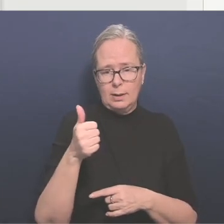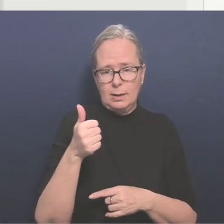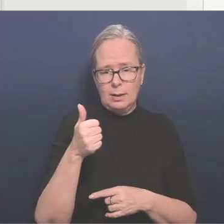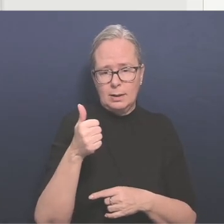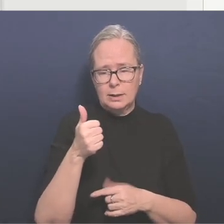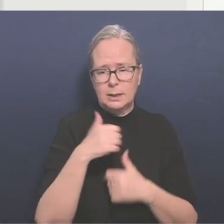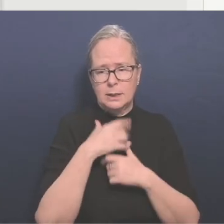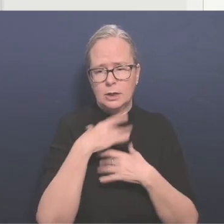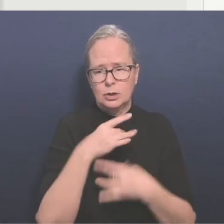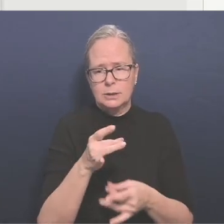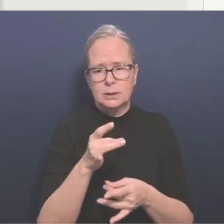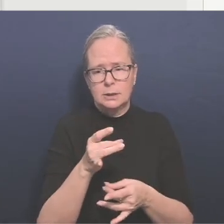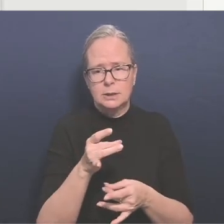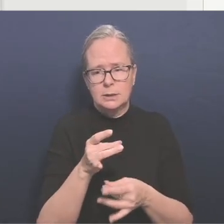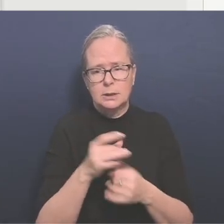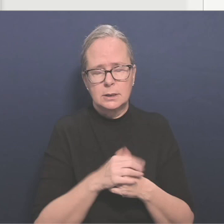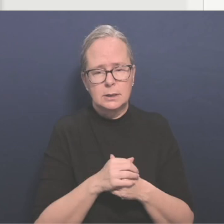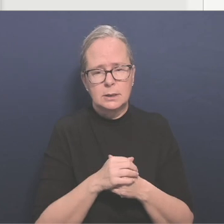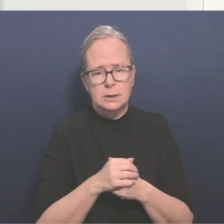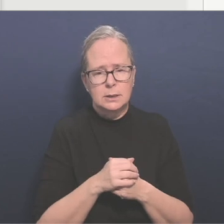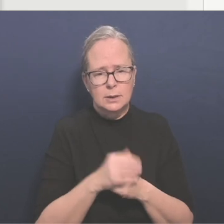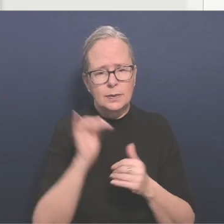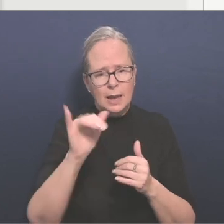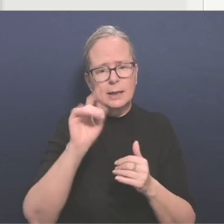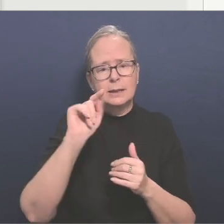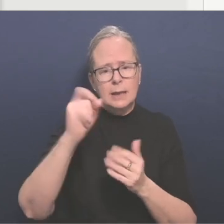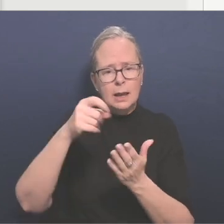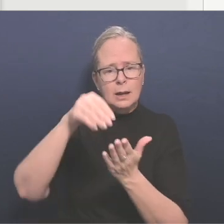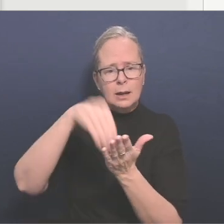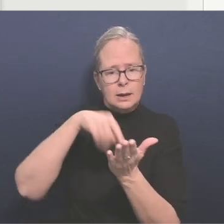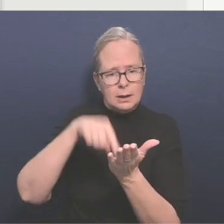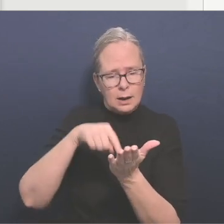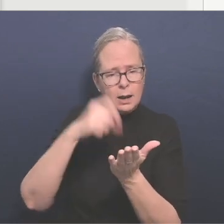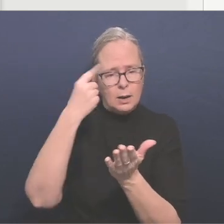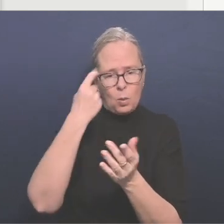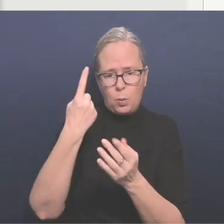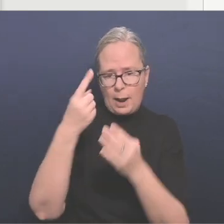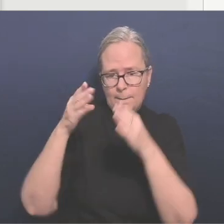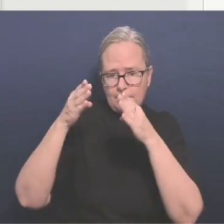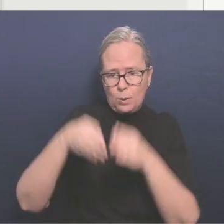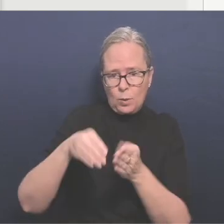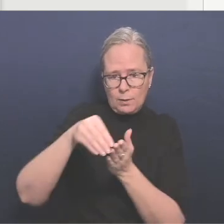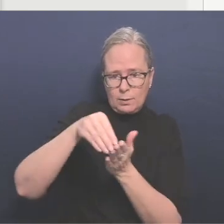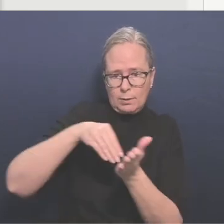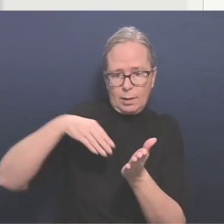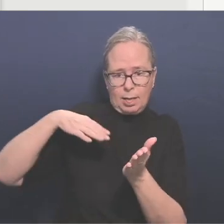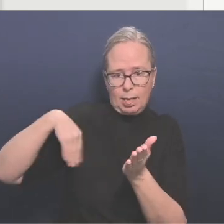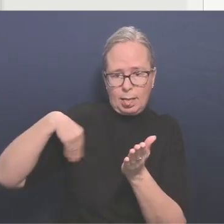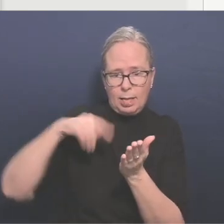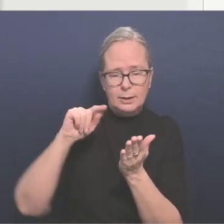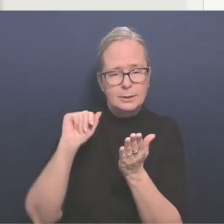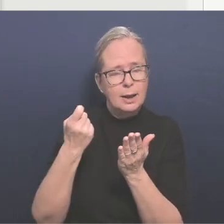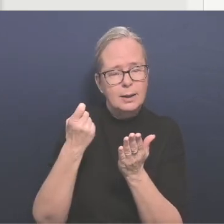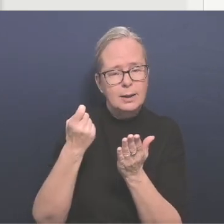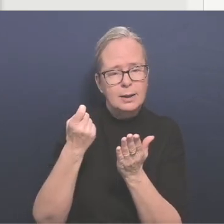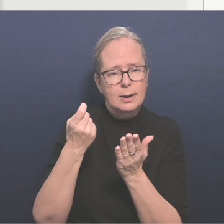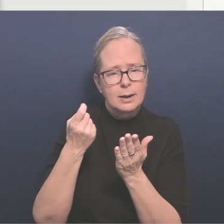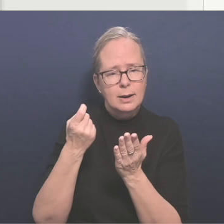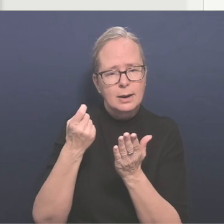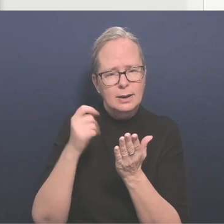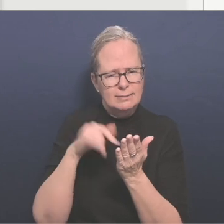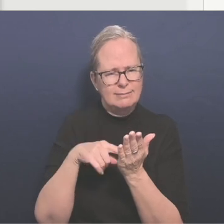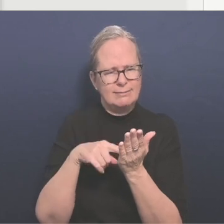sometimes a client is overwhelmed, 38 benefits. Where do you start from? How do you organize yourself? So